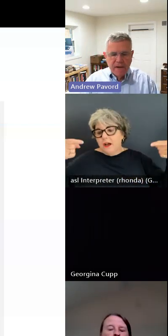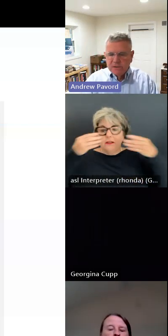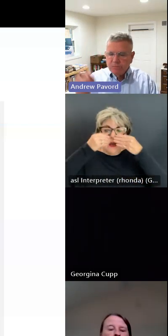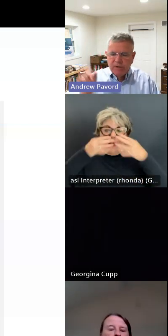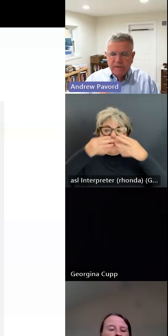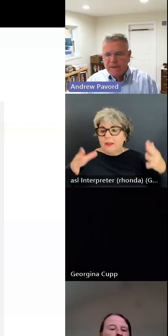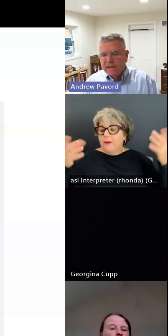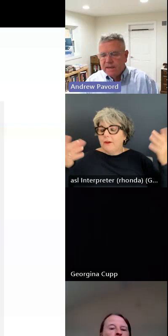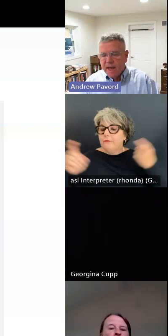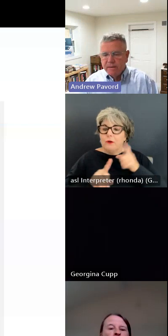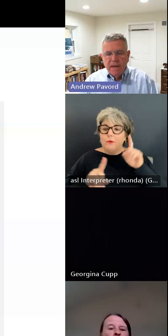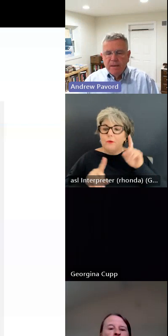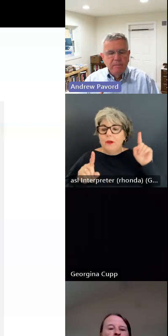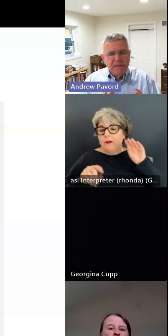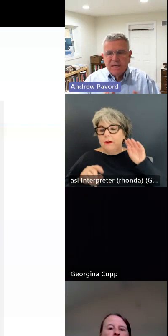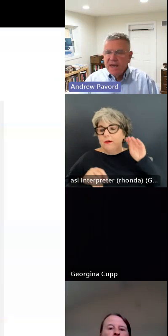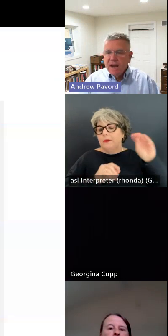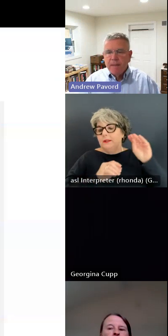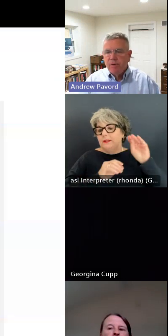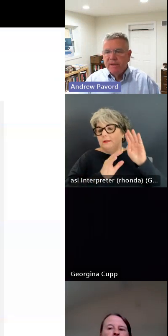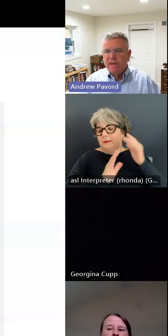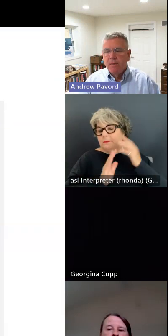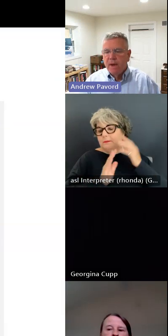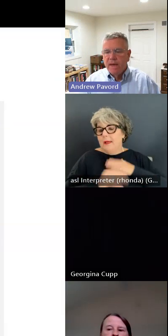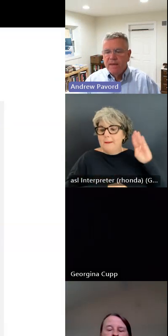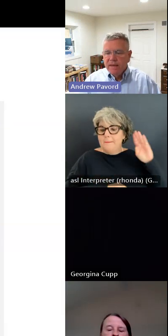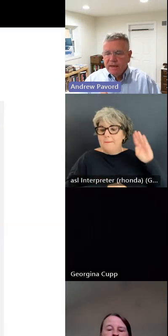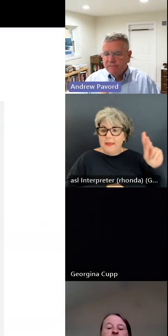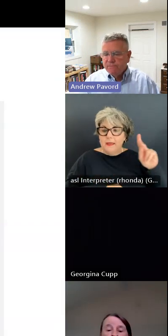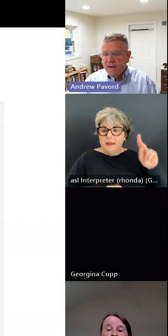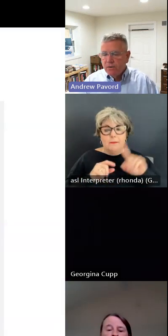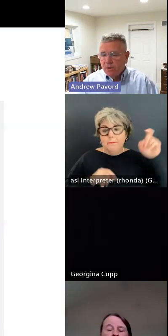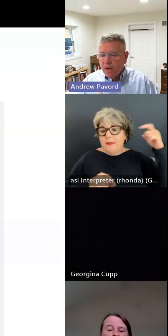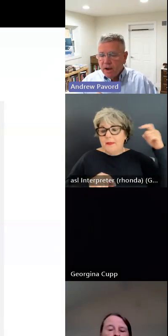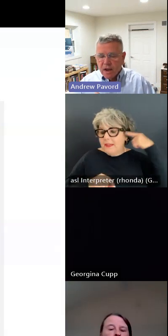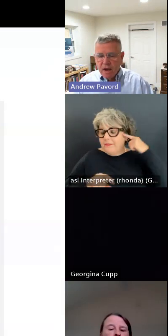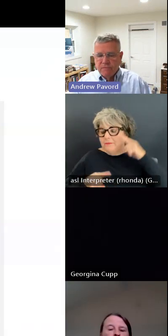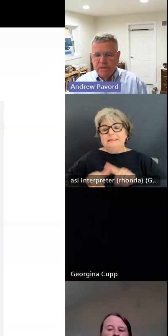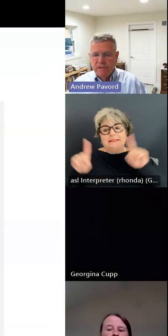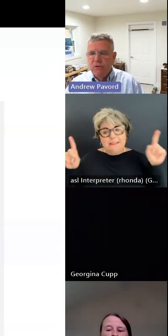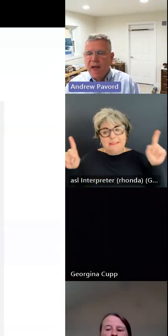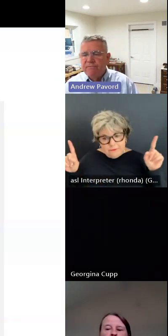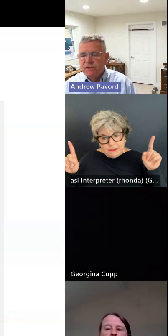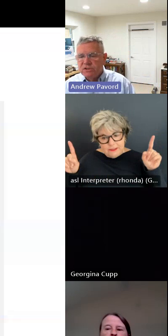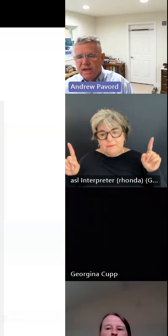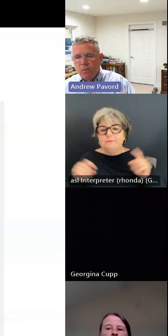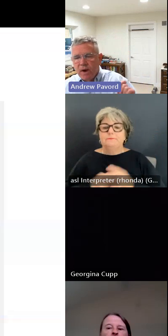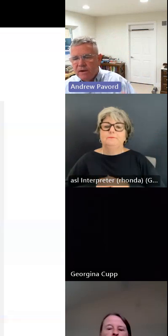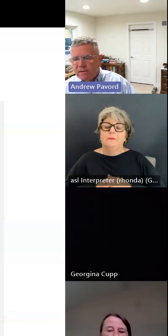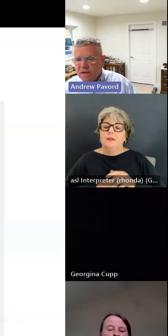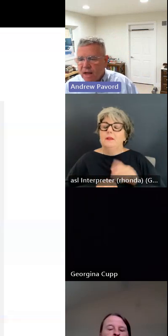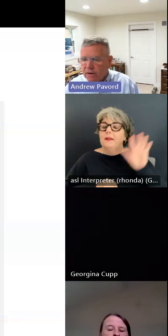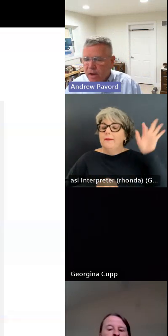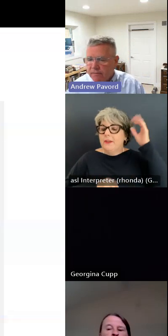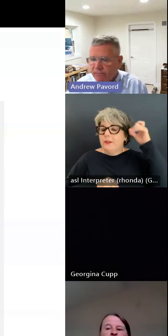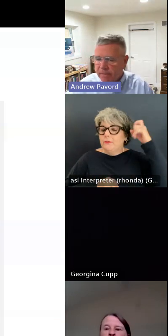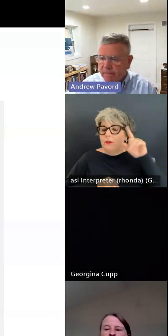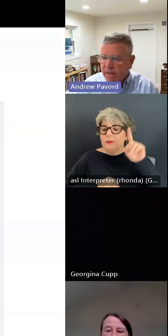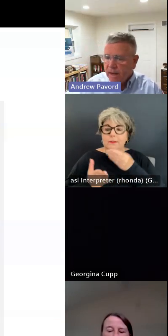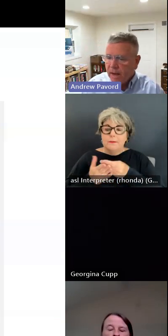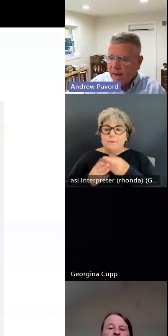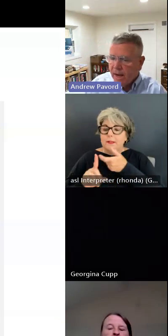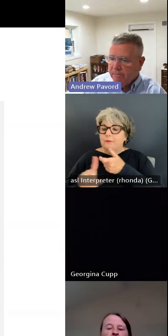it came from. I just put it in the bank account. But you can't operate that way in the federal government. You have to say, where did the dollar